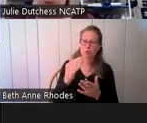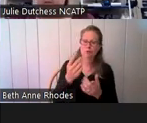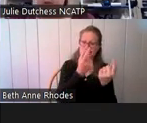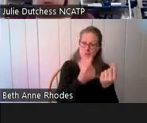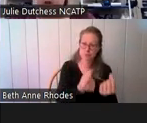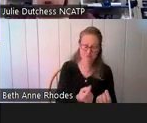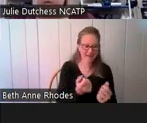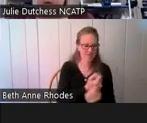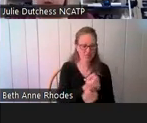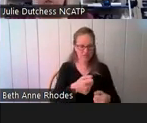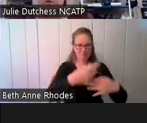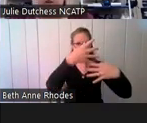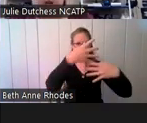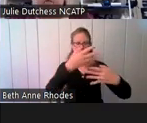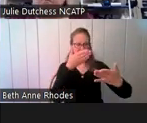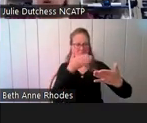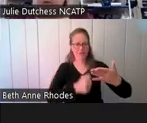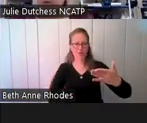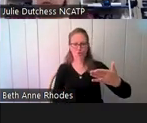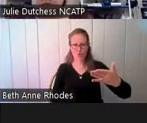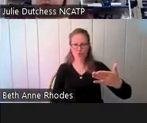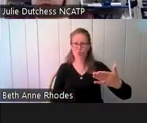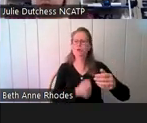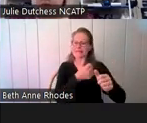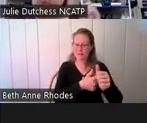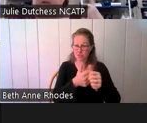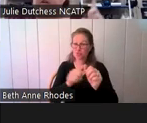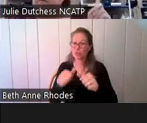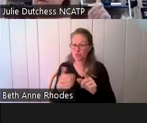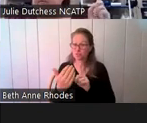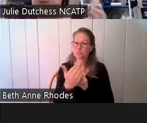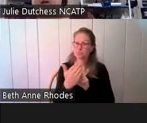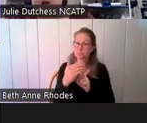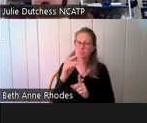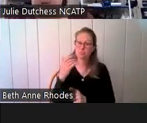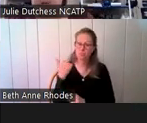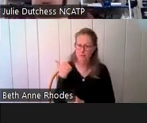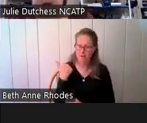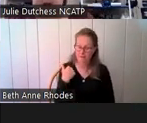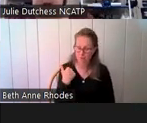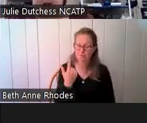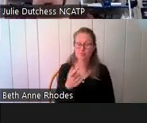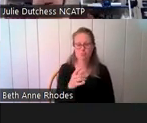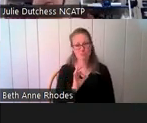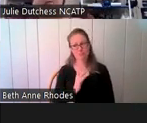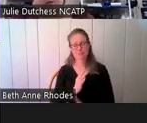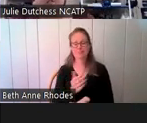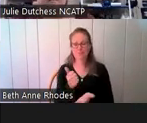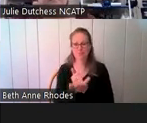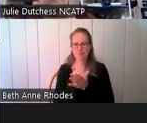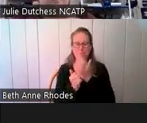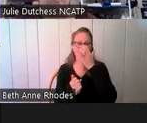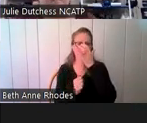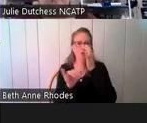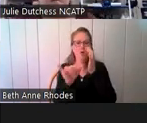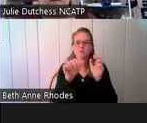front of you. And each one can have reminders, which are very helpful. And you can add instructions